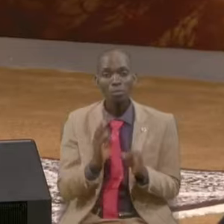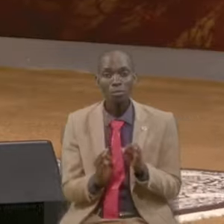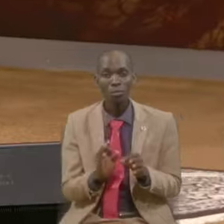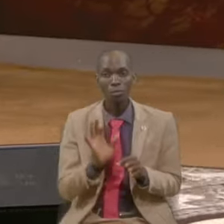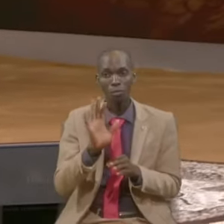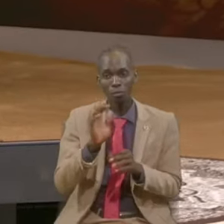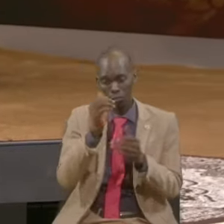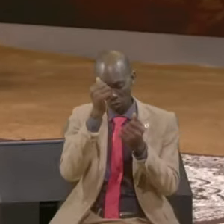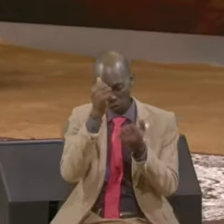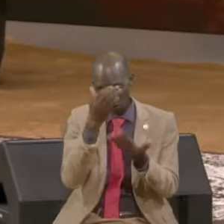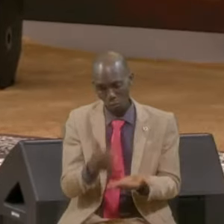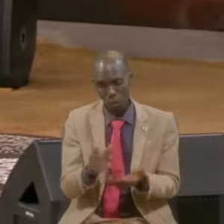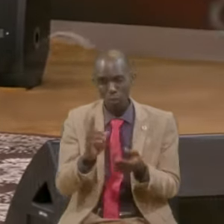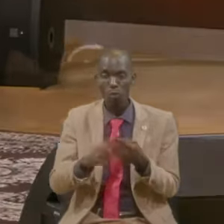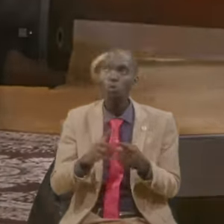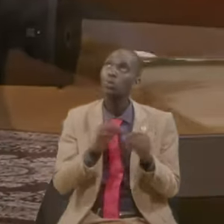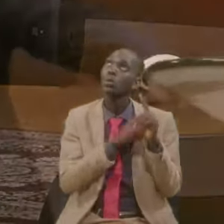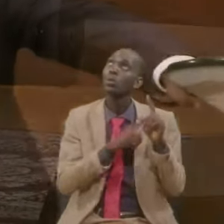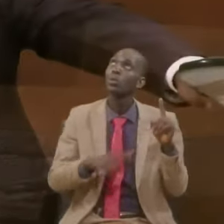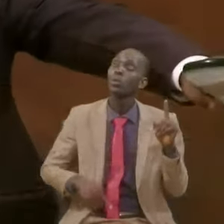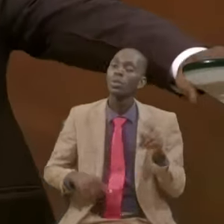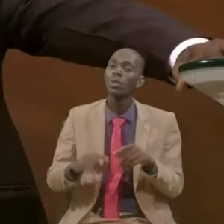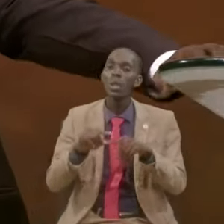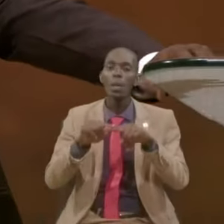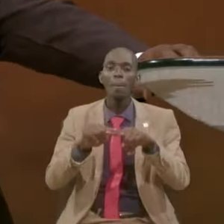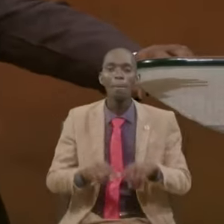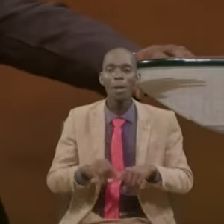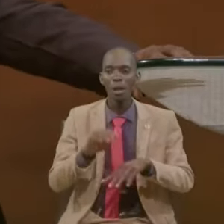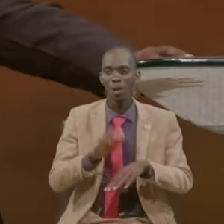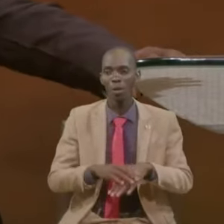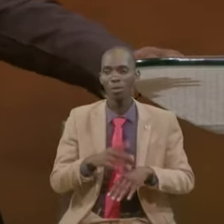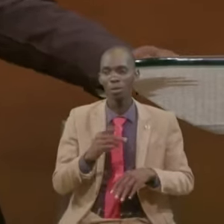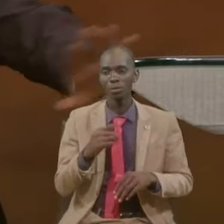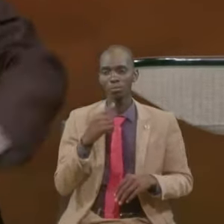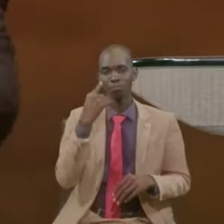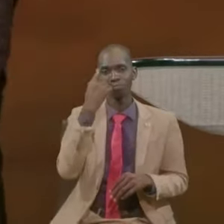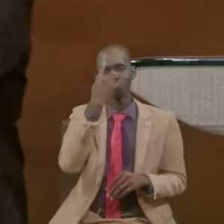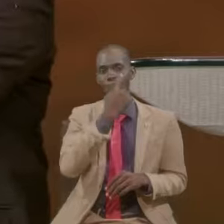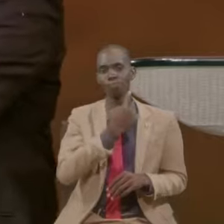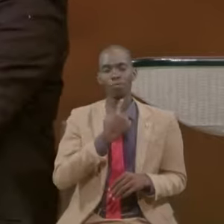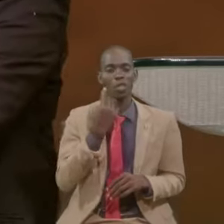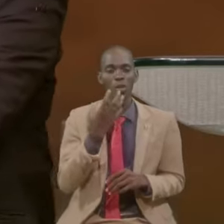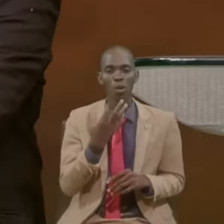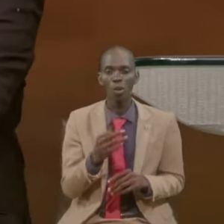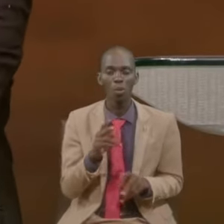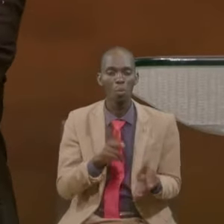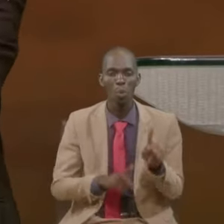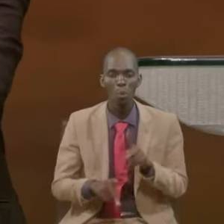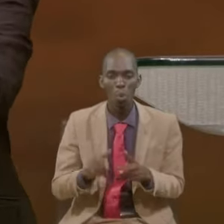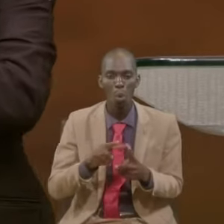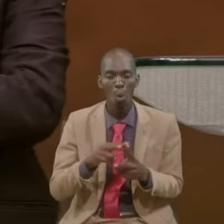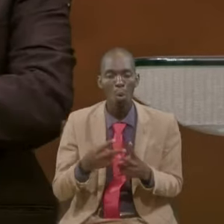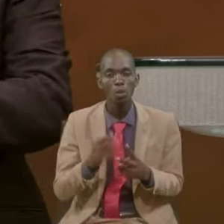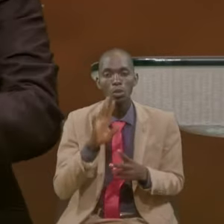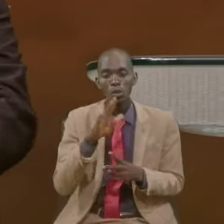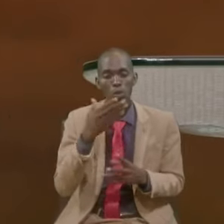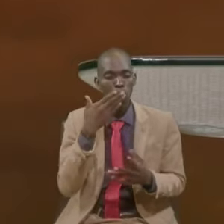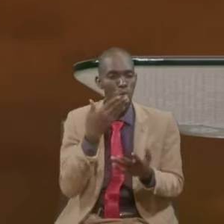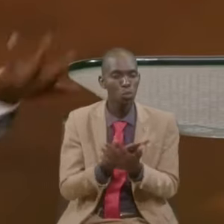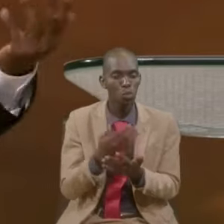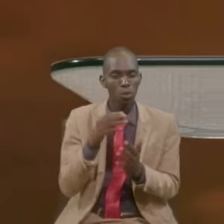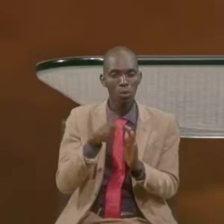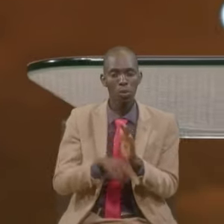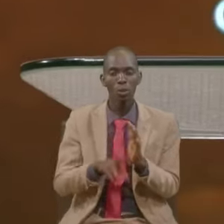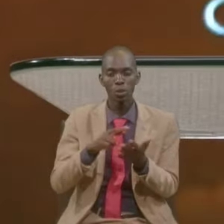Lord depends on the facial appearances of people, if your goodness, if your righteousness, if